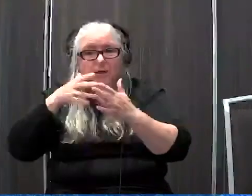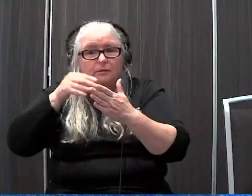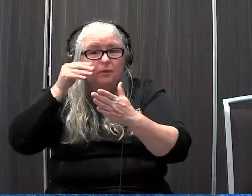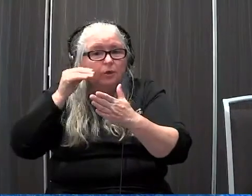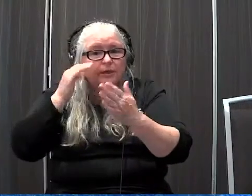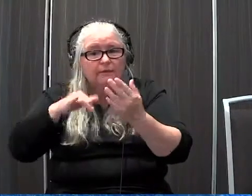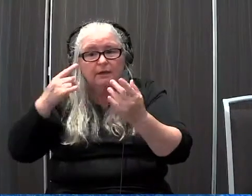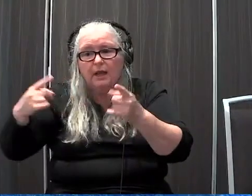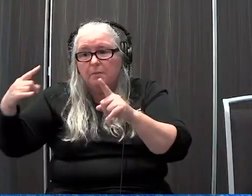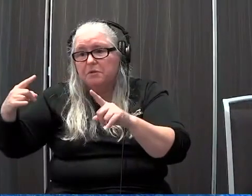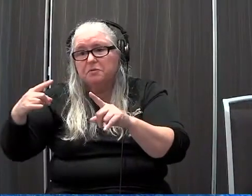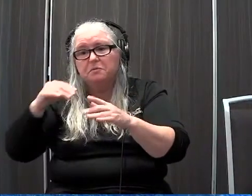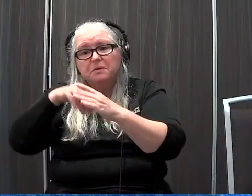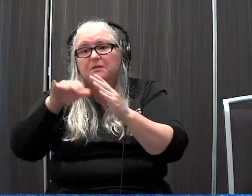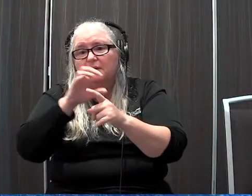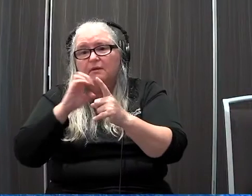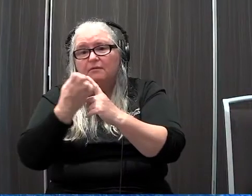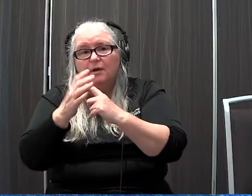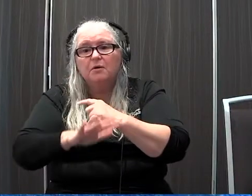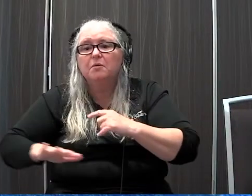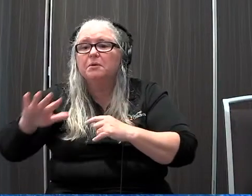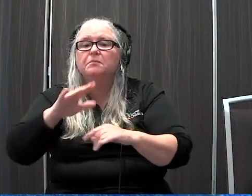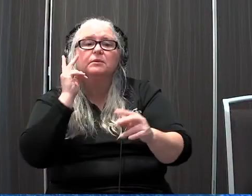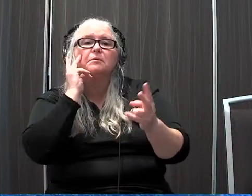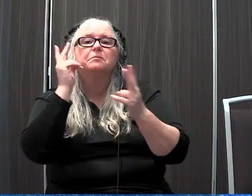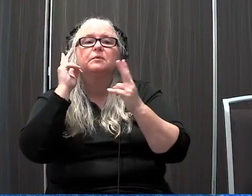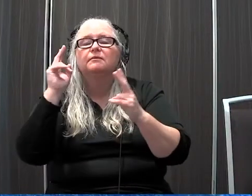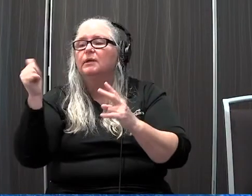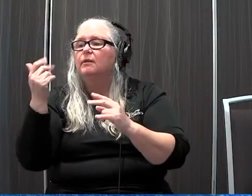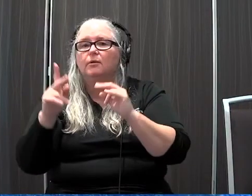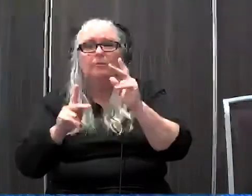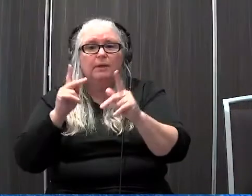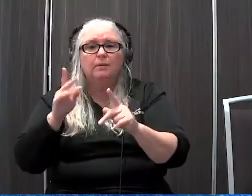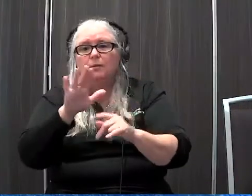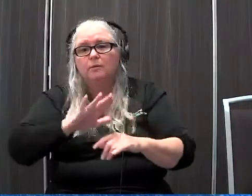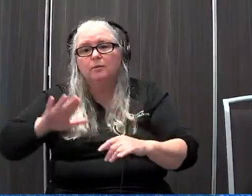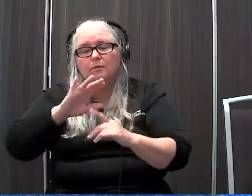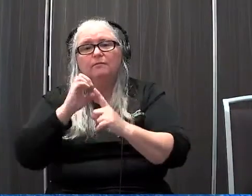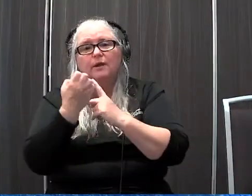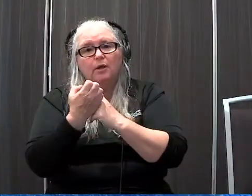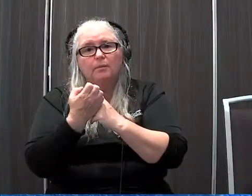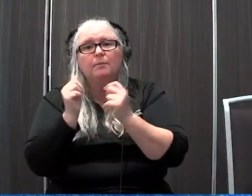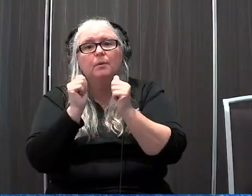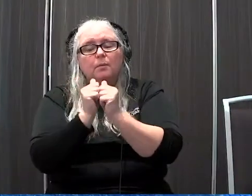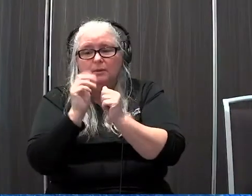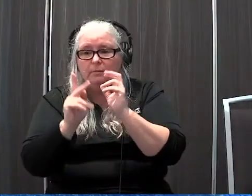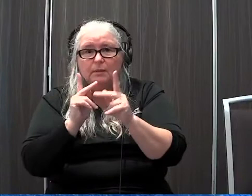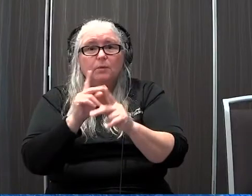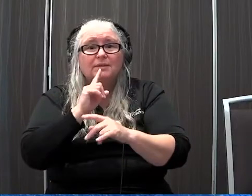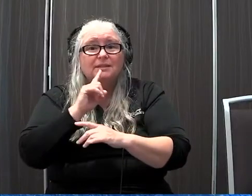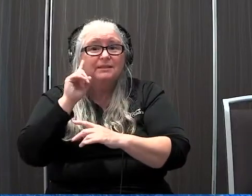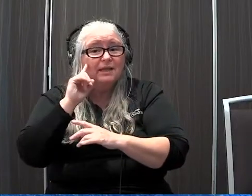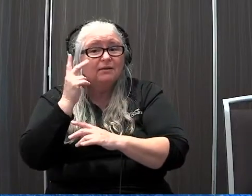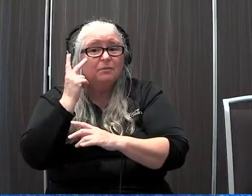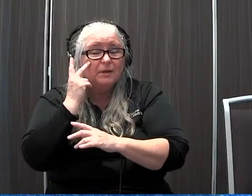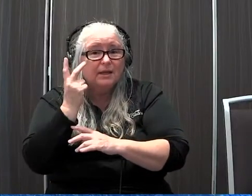meaning that you learn through observing others and kind of just observing your environment. With individuals who are deafblind, you need to be much